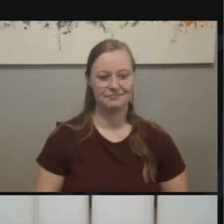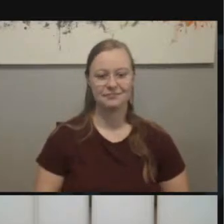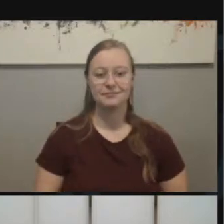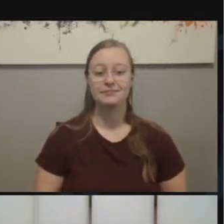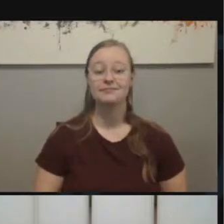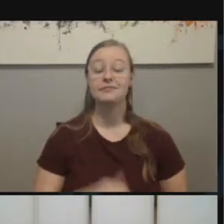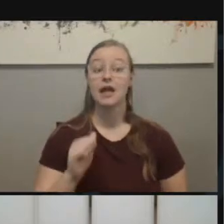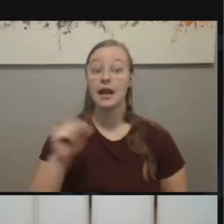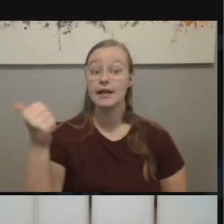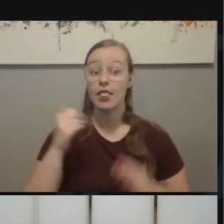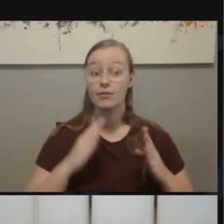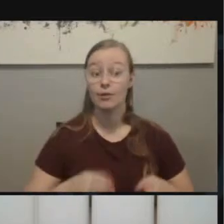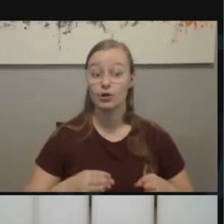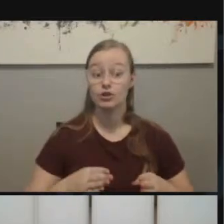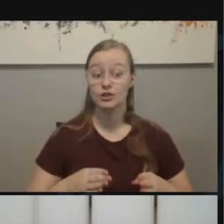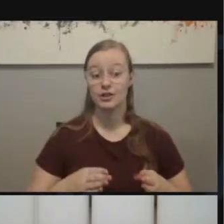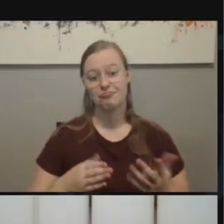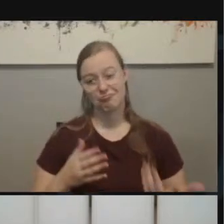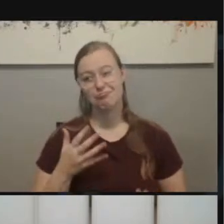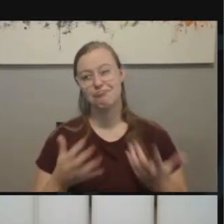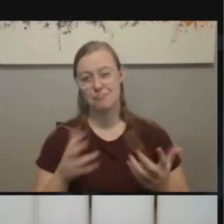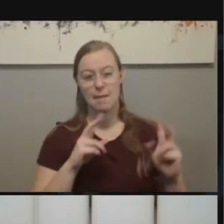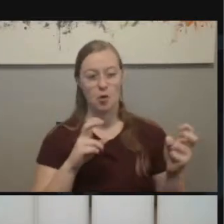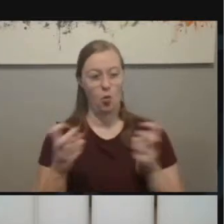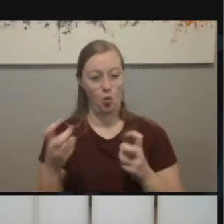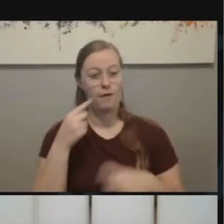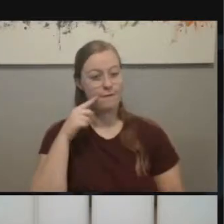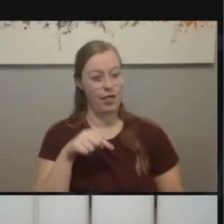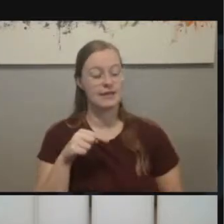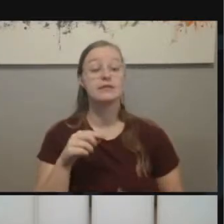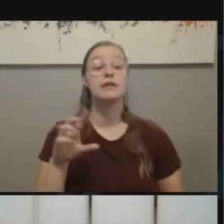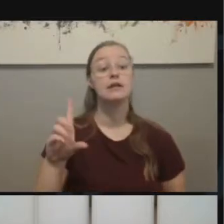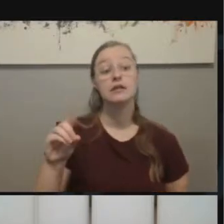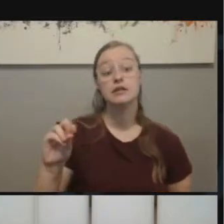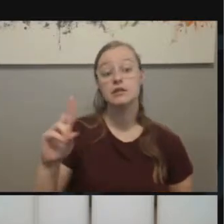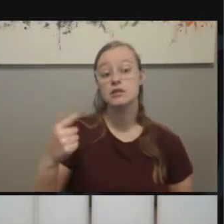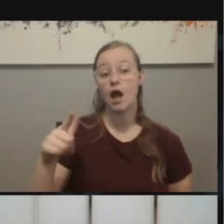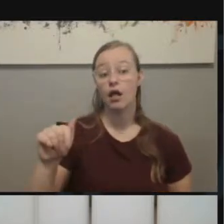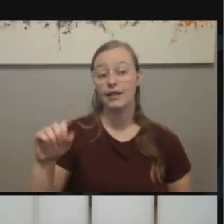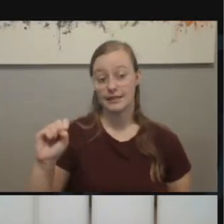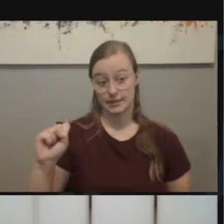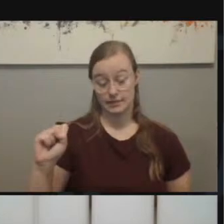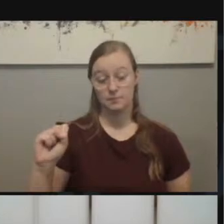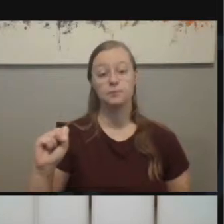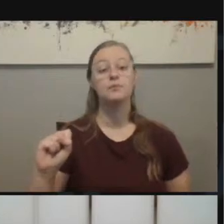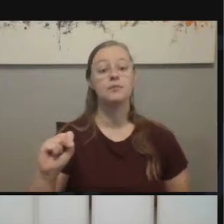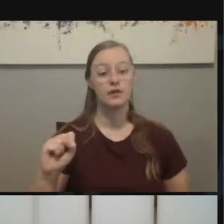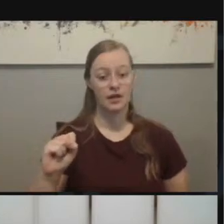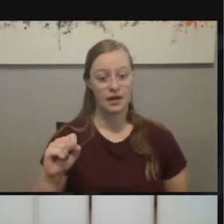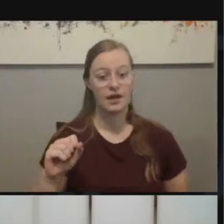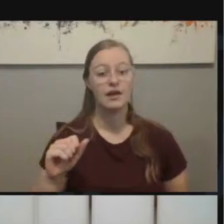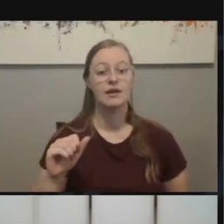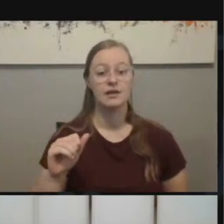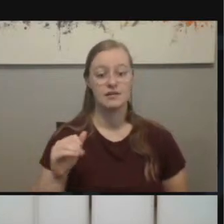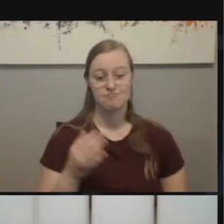Another person who one might quote in this context is Douglass, and the epigraph to the